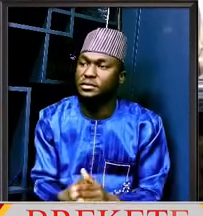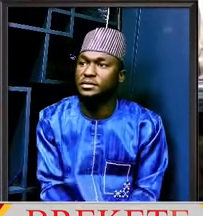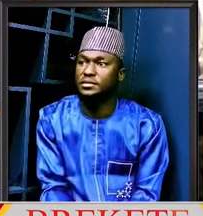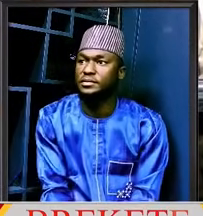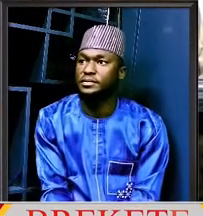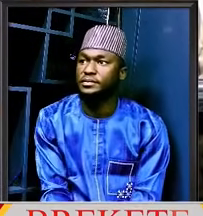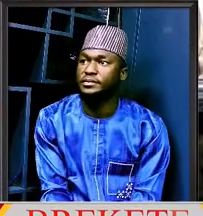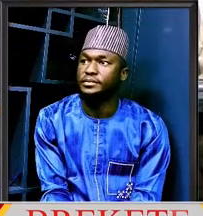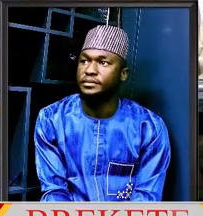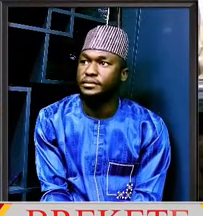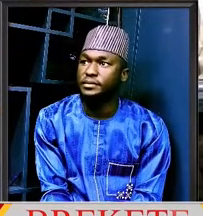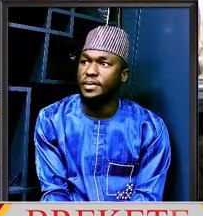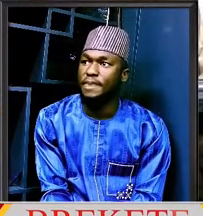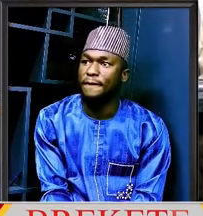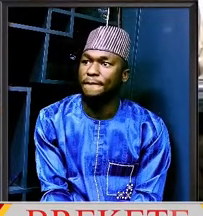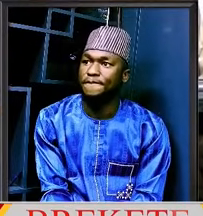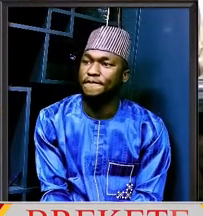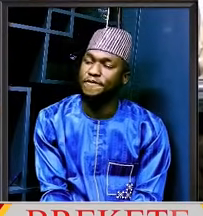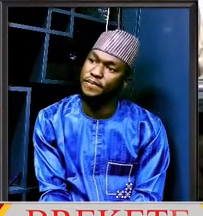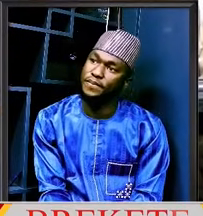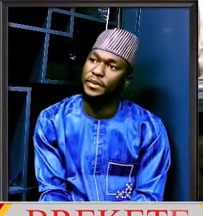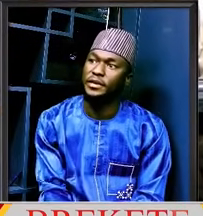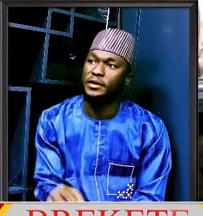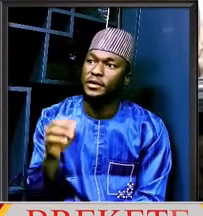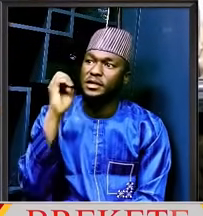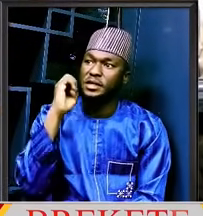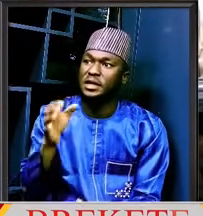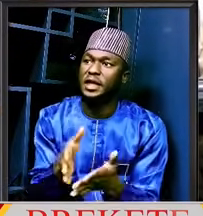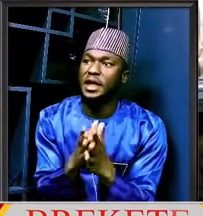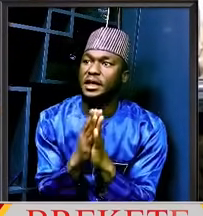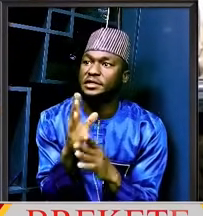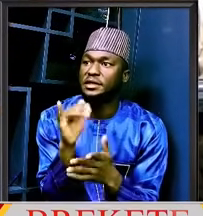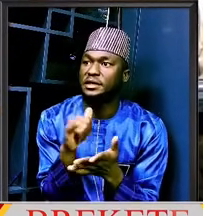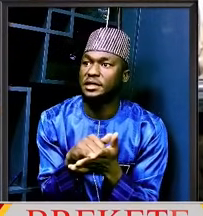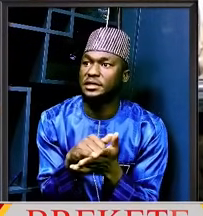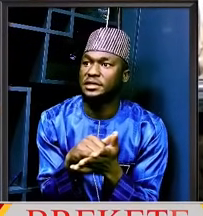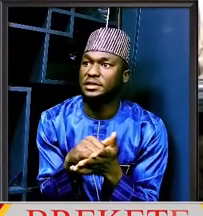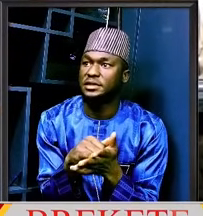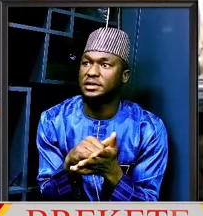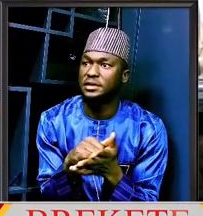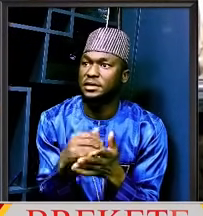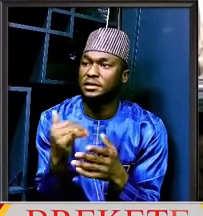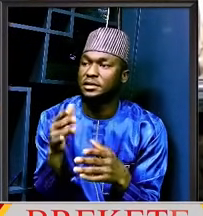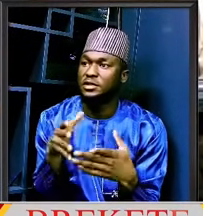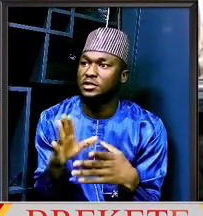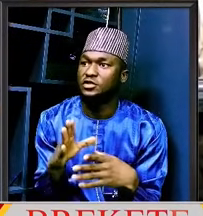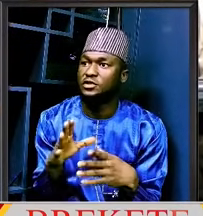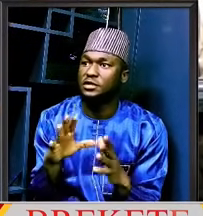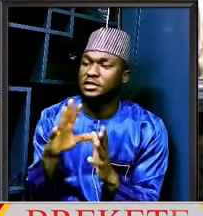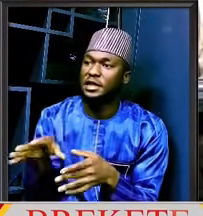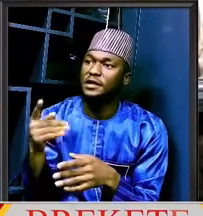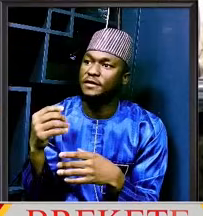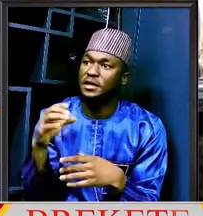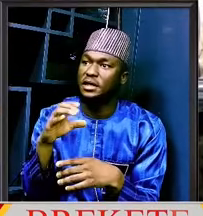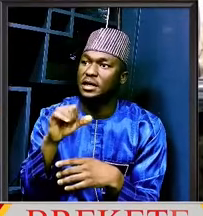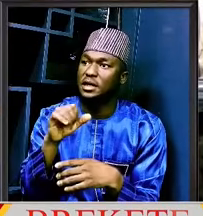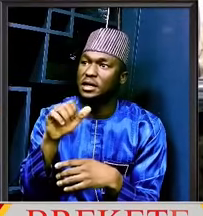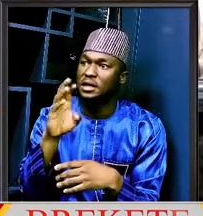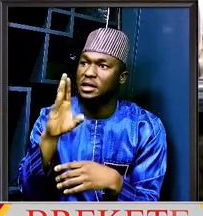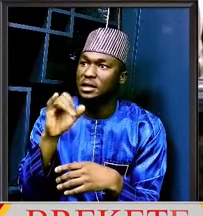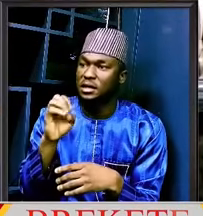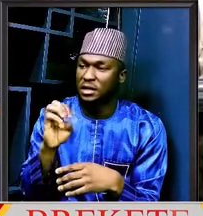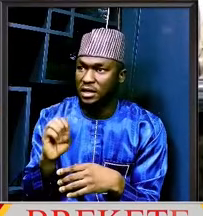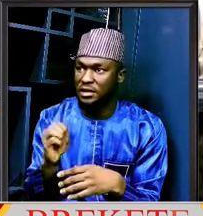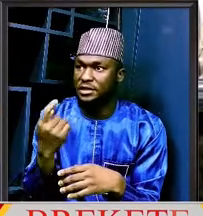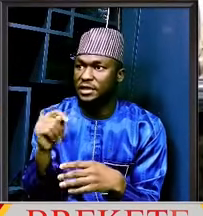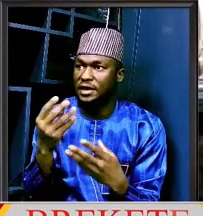So he went and pleaded that they should leave the case, let them leave court. The